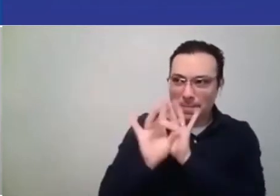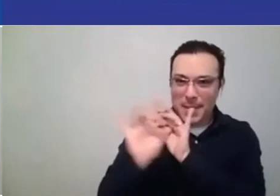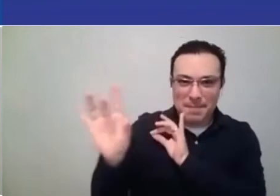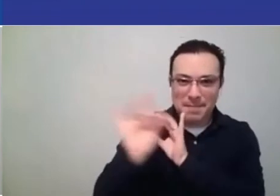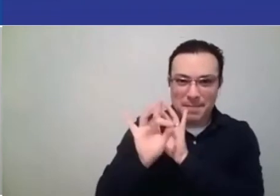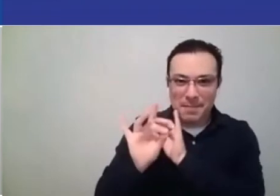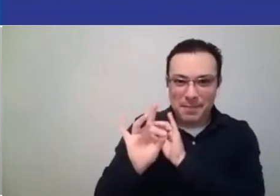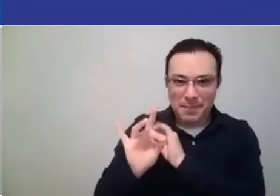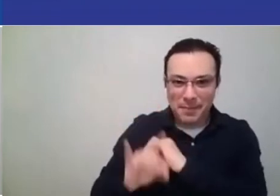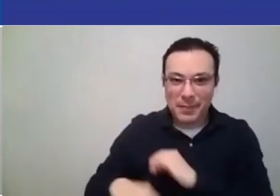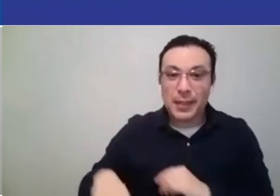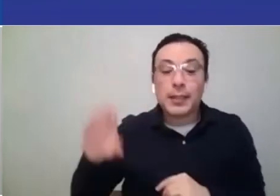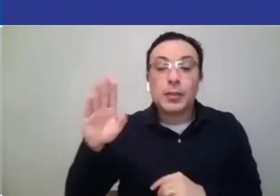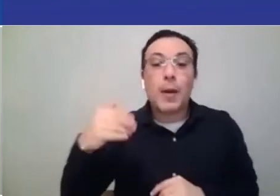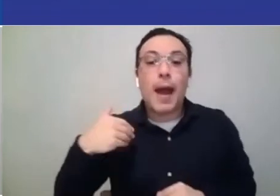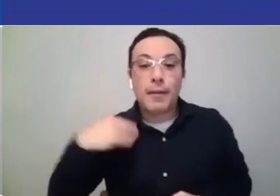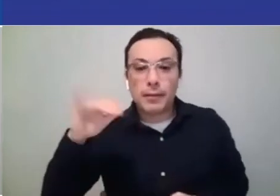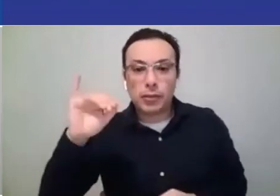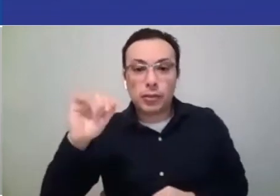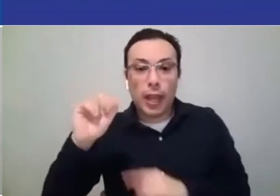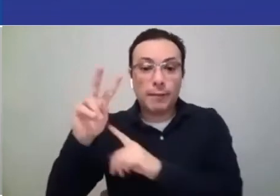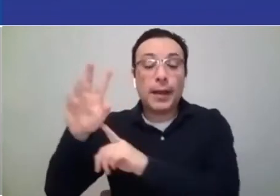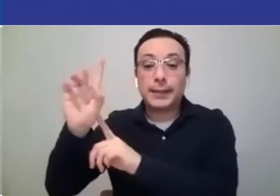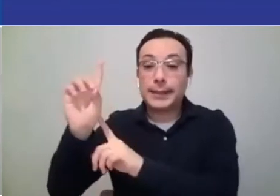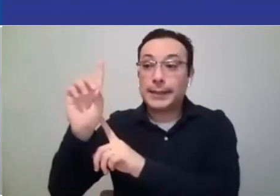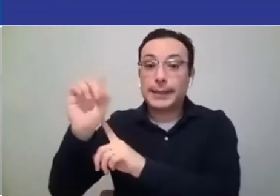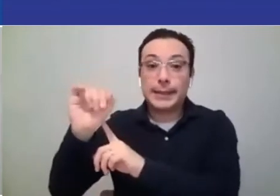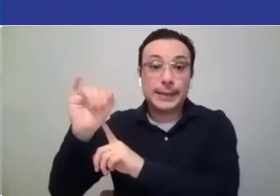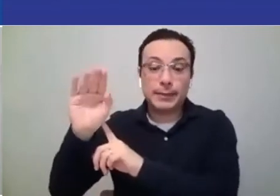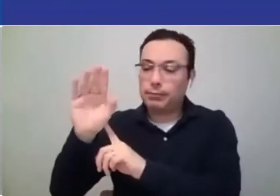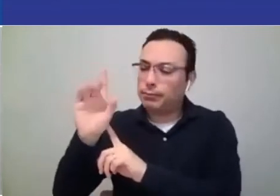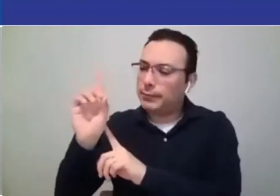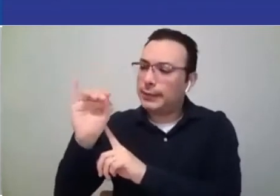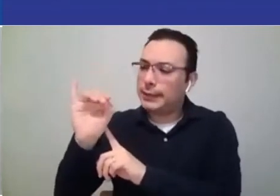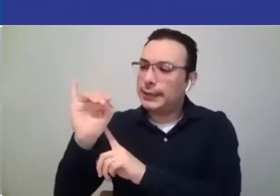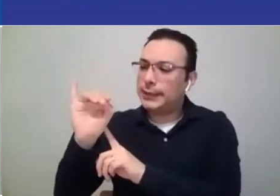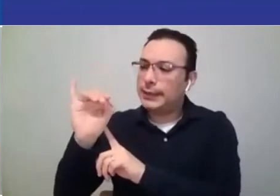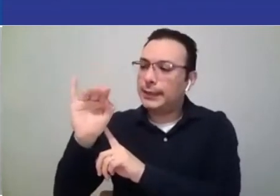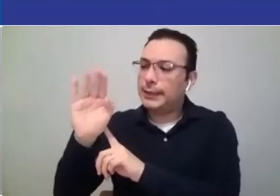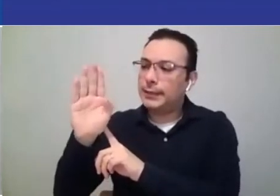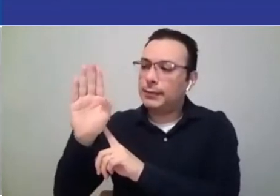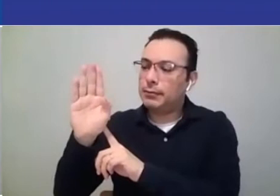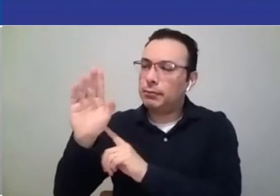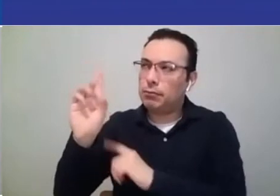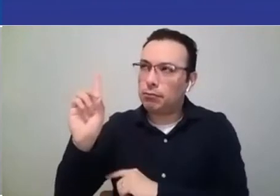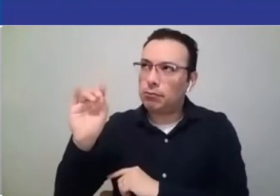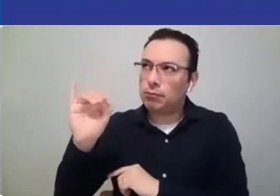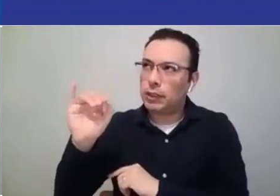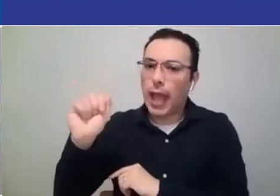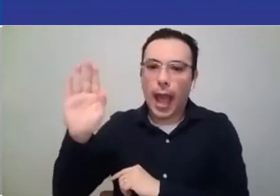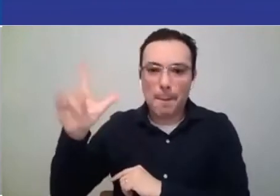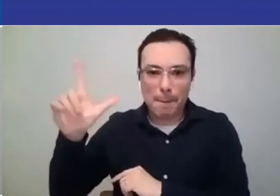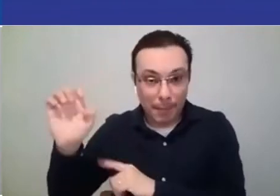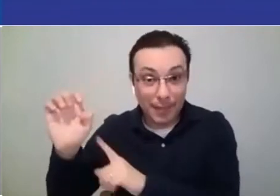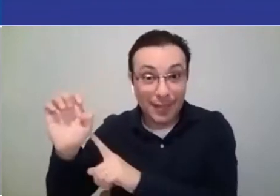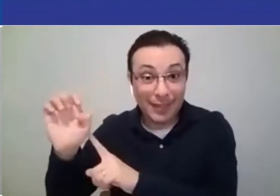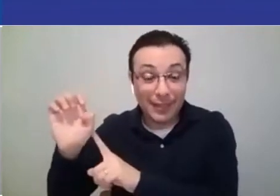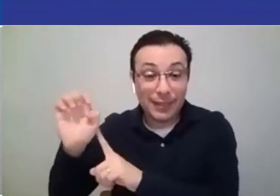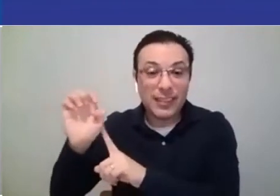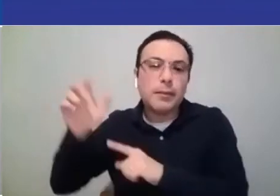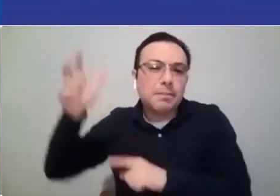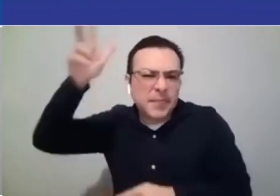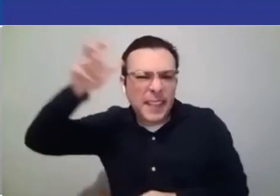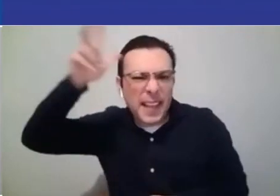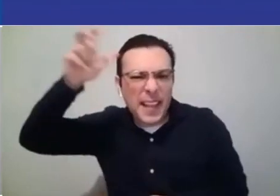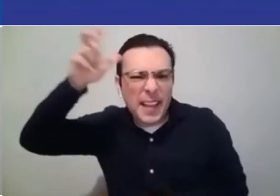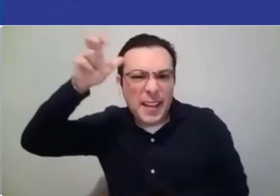at the jab or the diable, as you would say in the Francophone countries, the devil mass